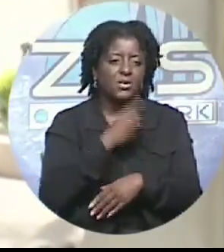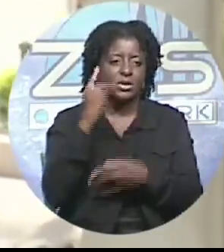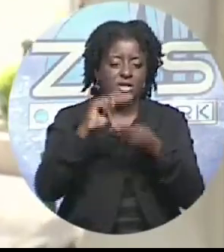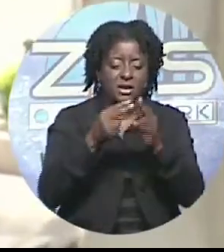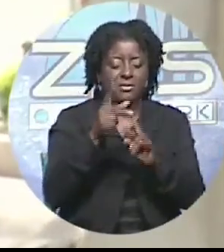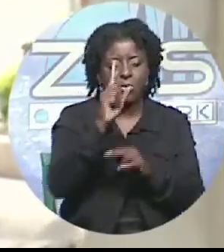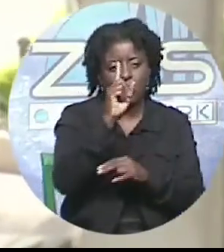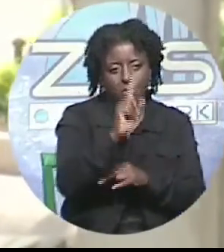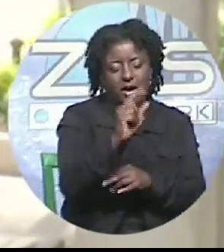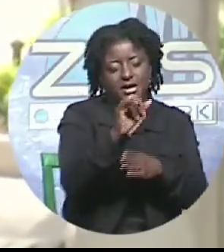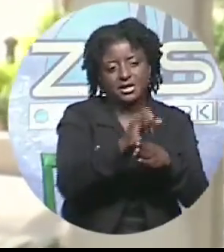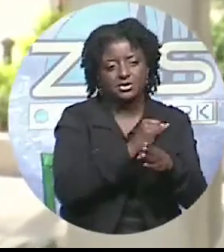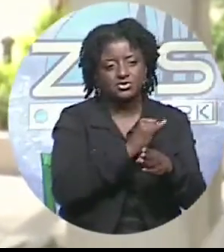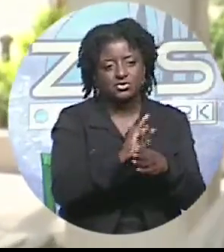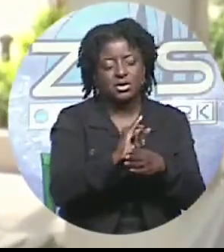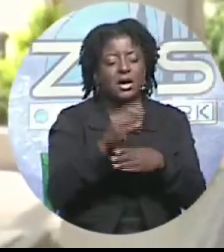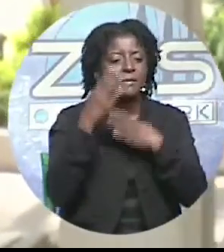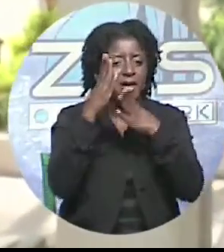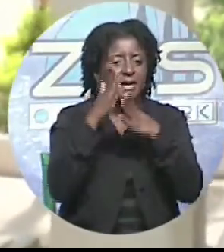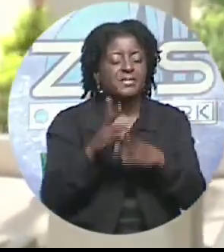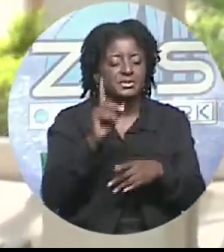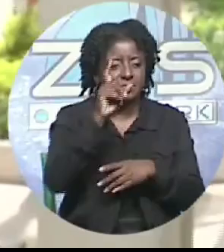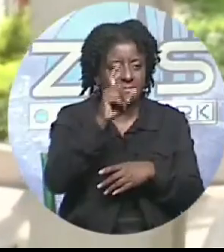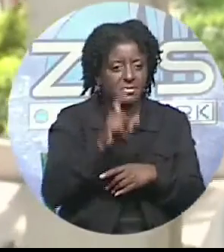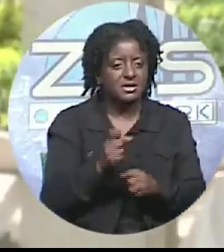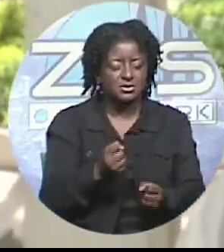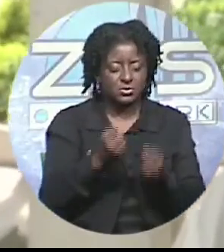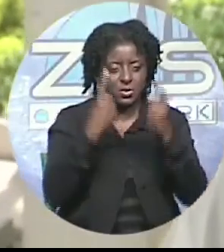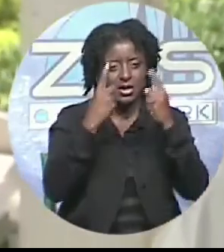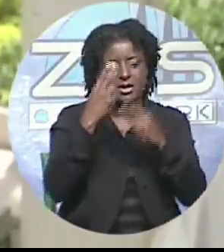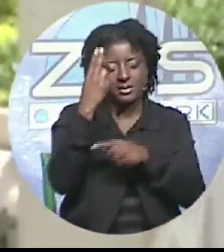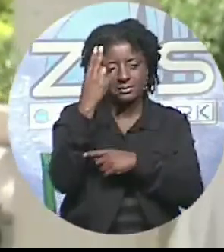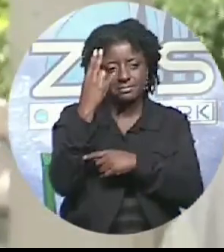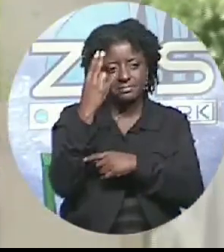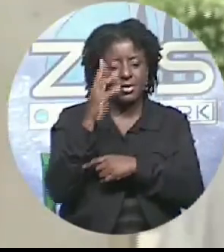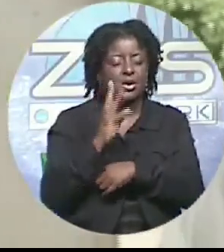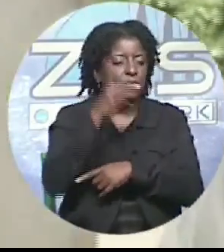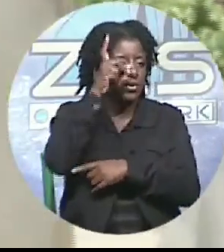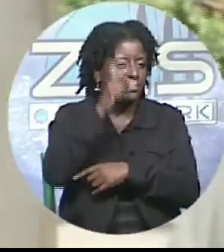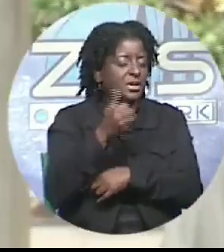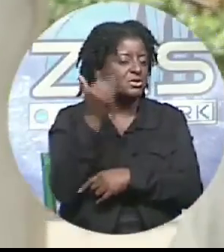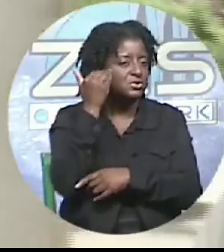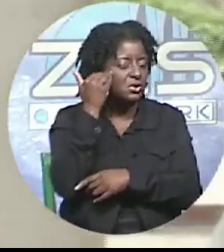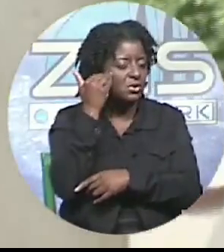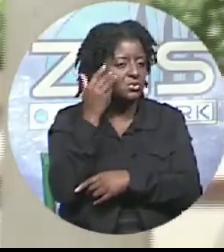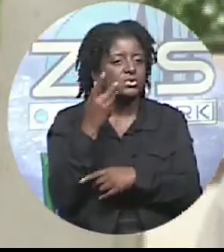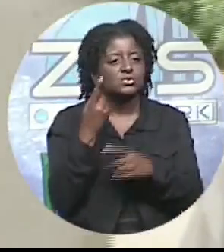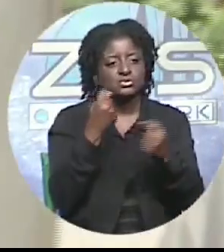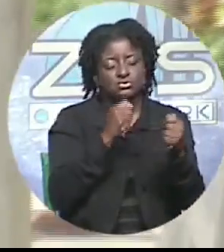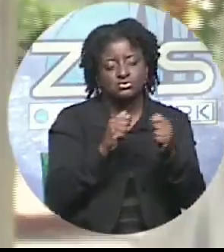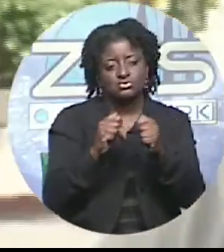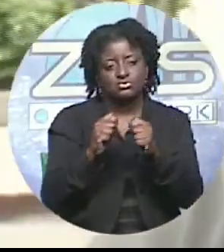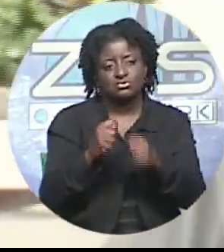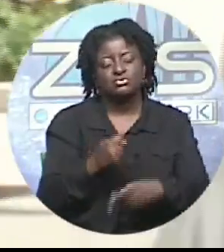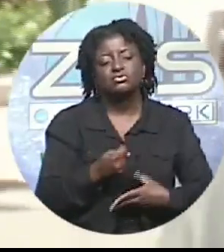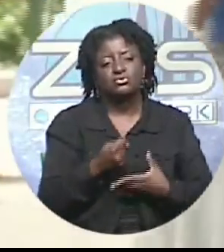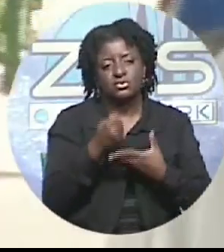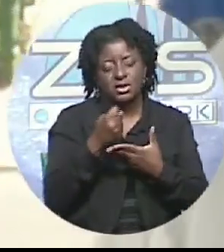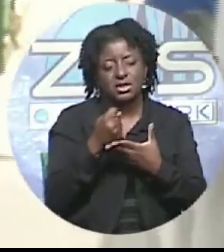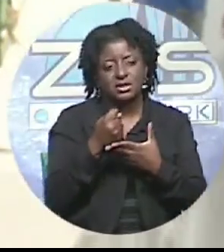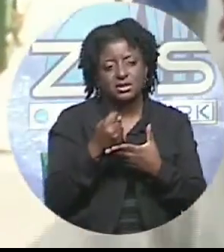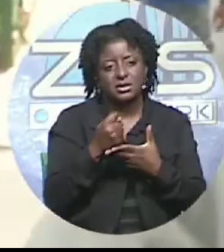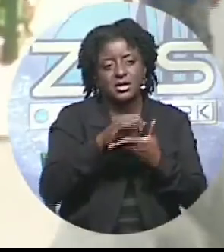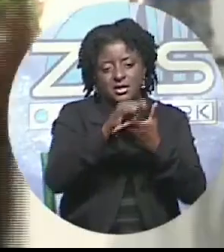up and we need to know that we have to treat these tourists